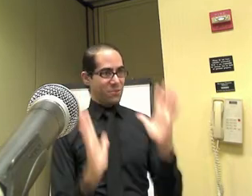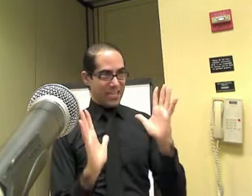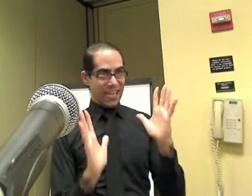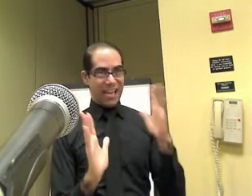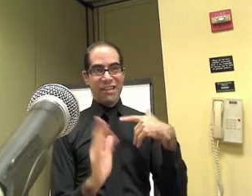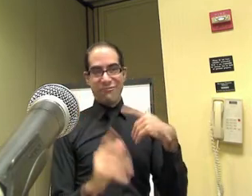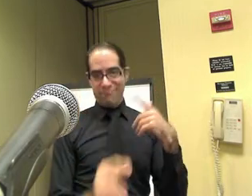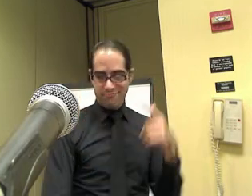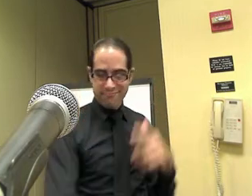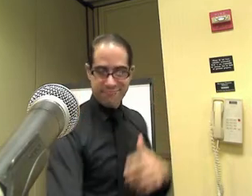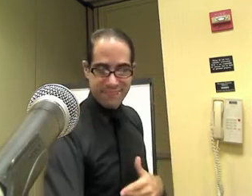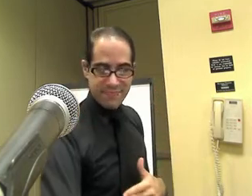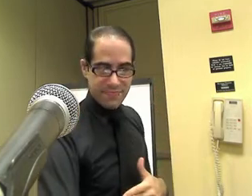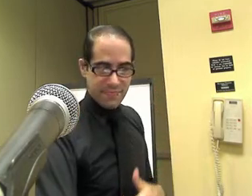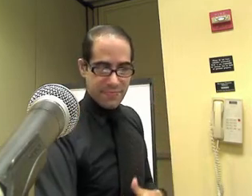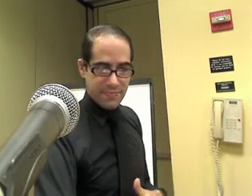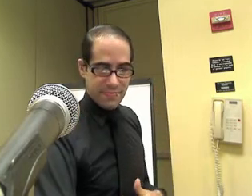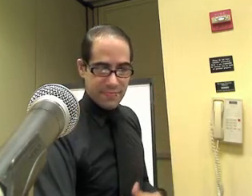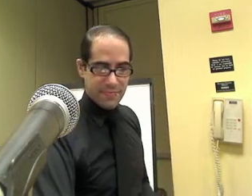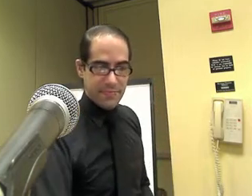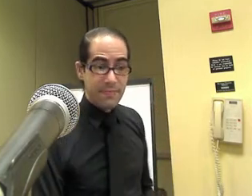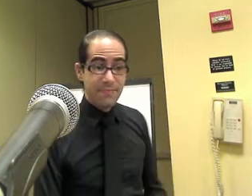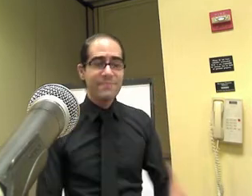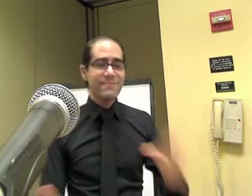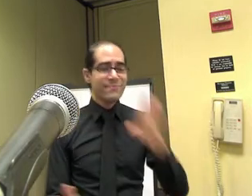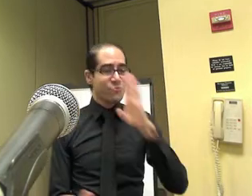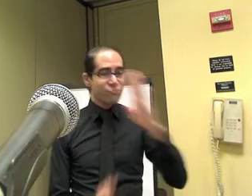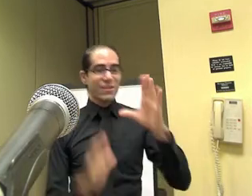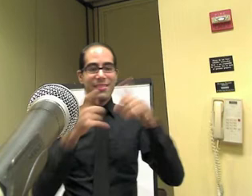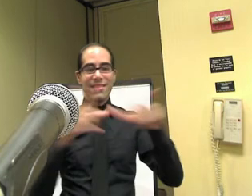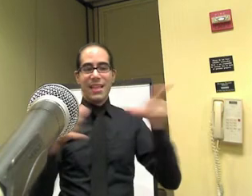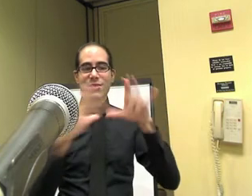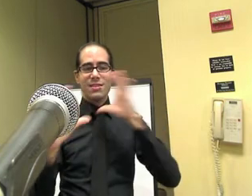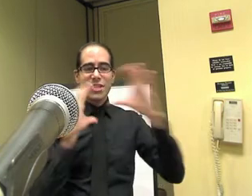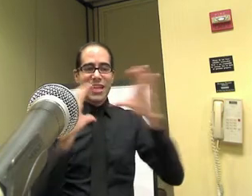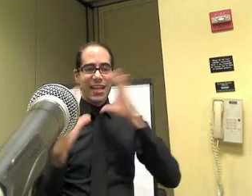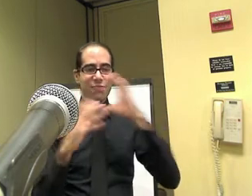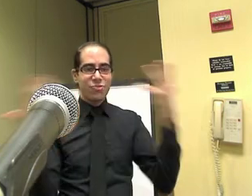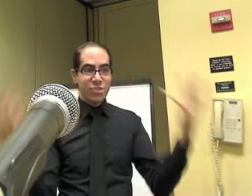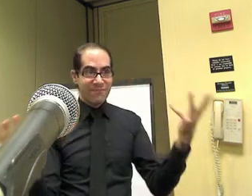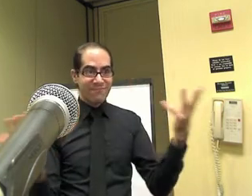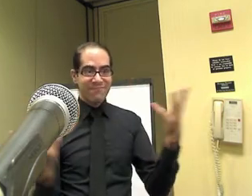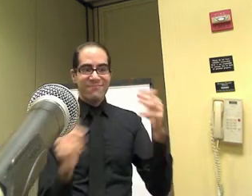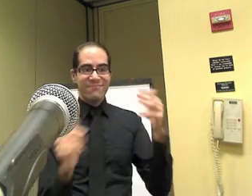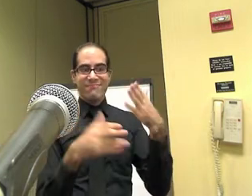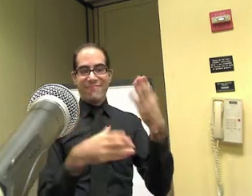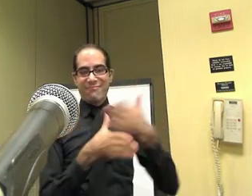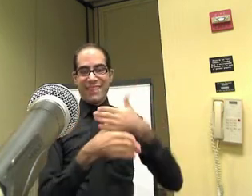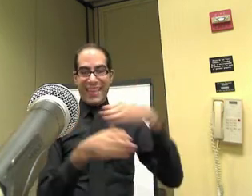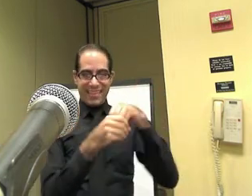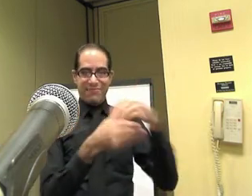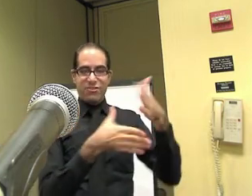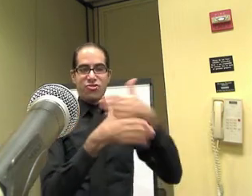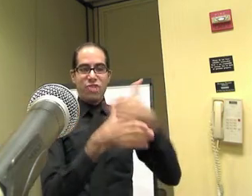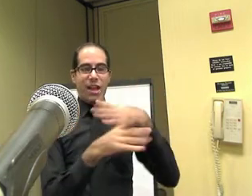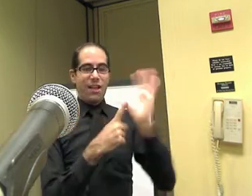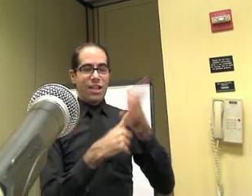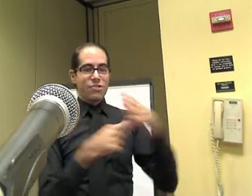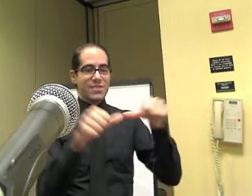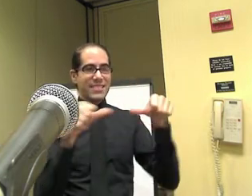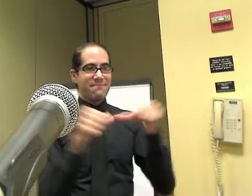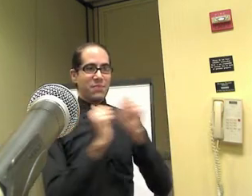Now, let's look at deaf museum educators and some of the benefits and problems that can come with that. You have direct